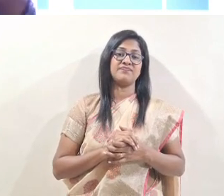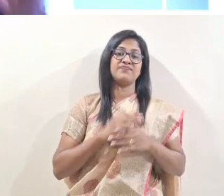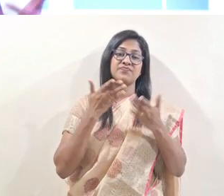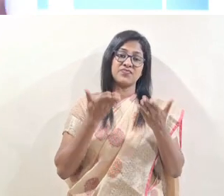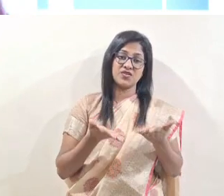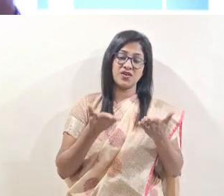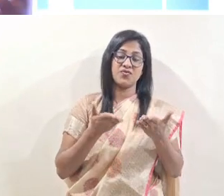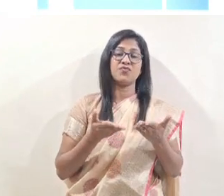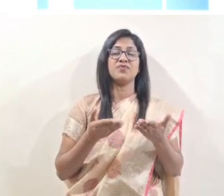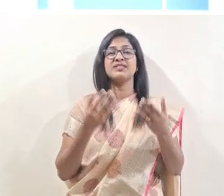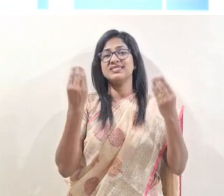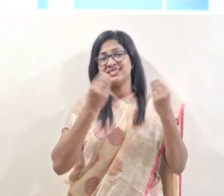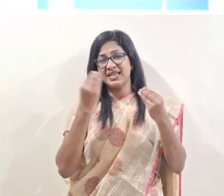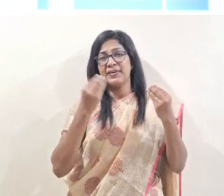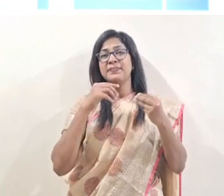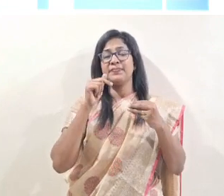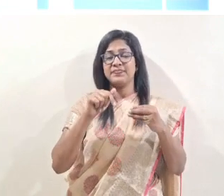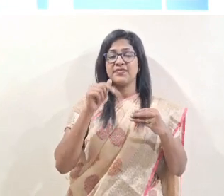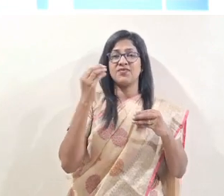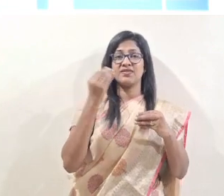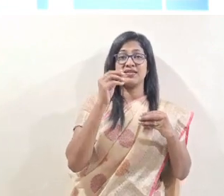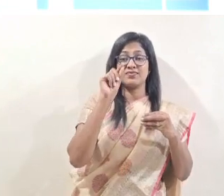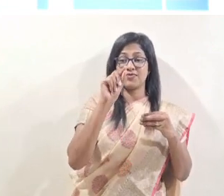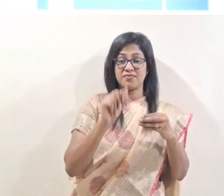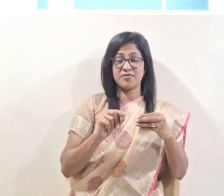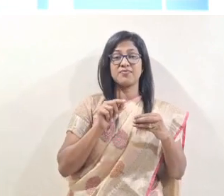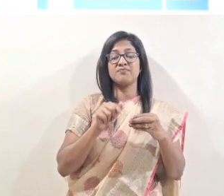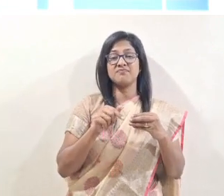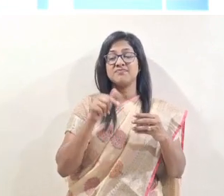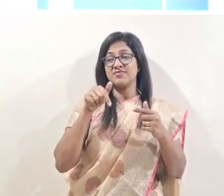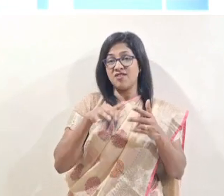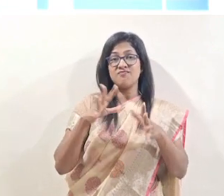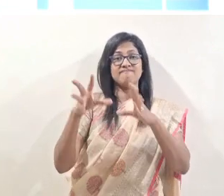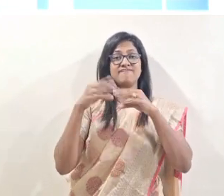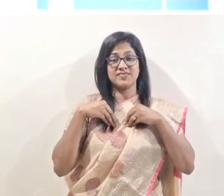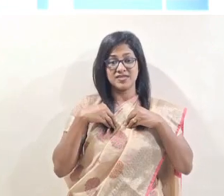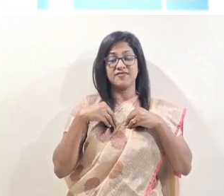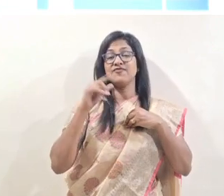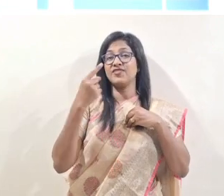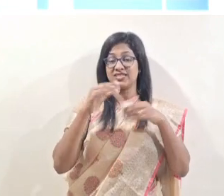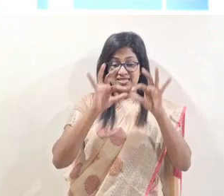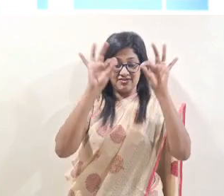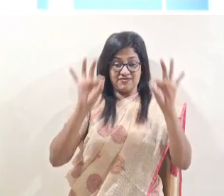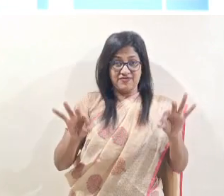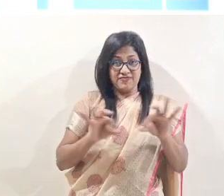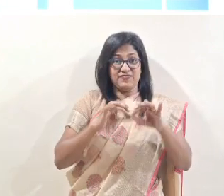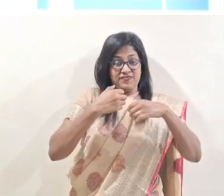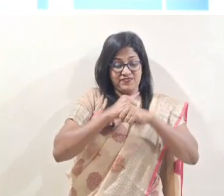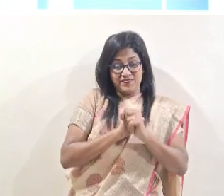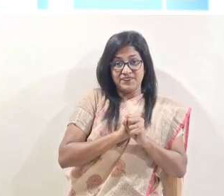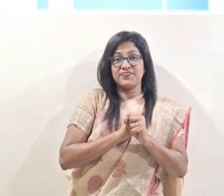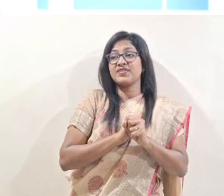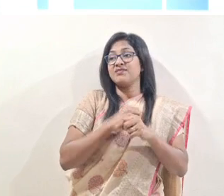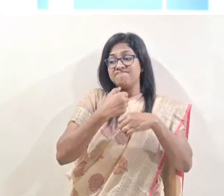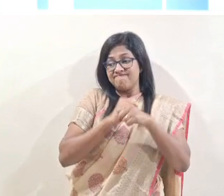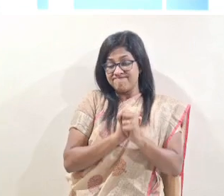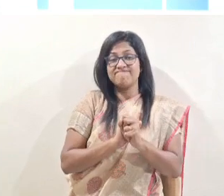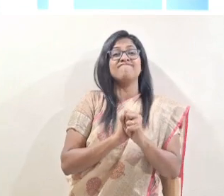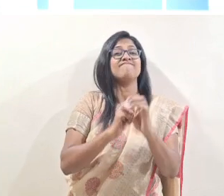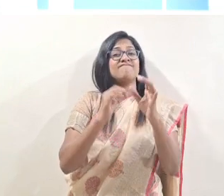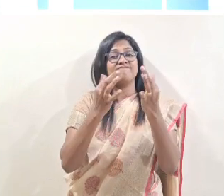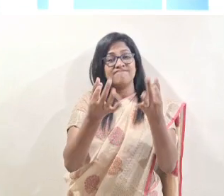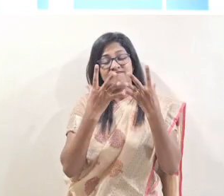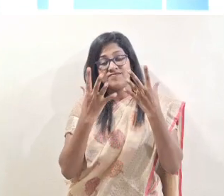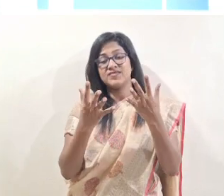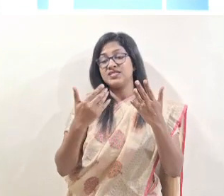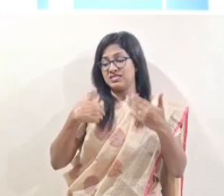Now, so these are some things which now we have to take up. So framework for building the resilience. So some of the points I have